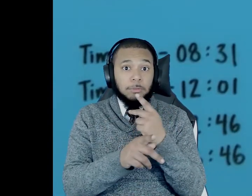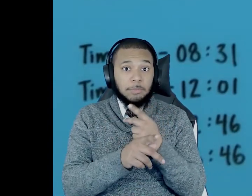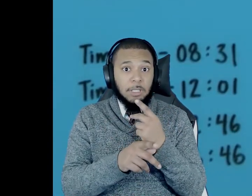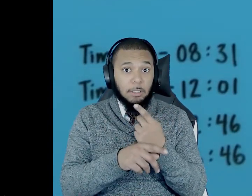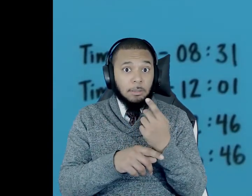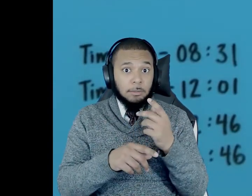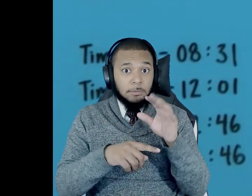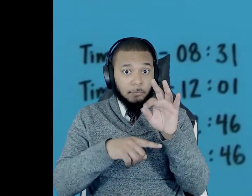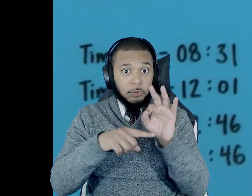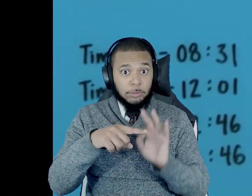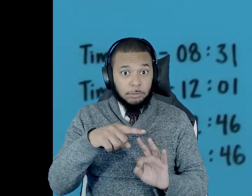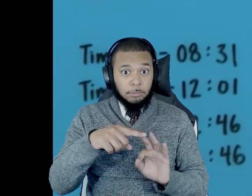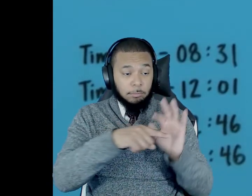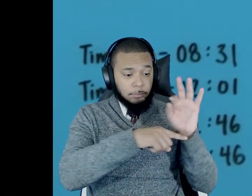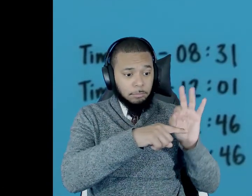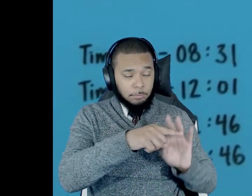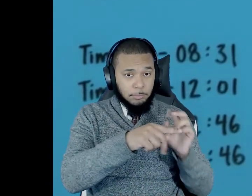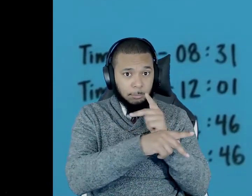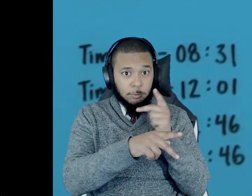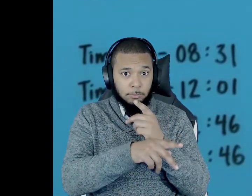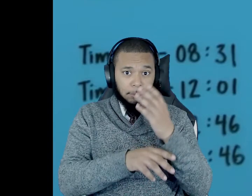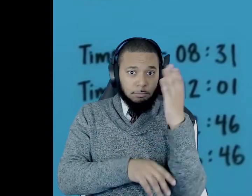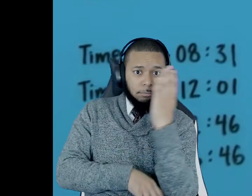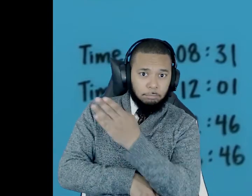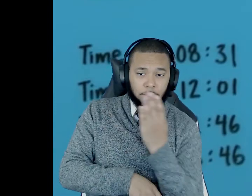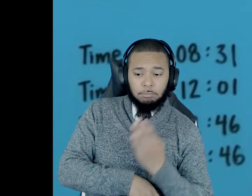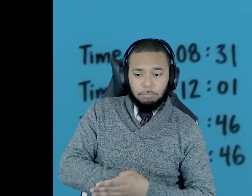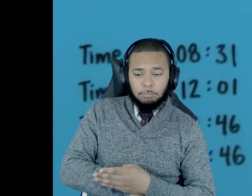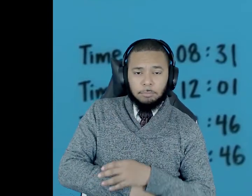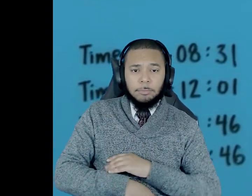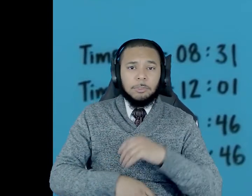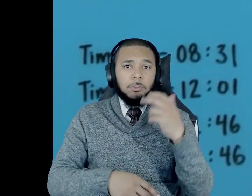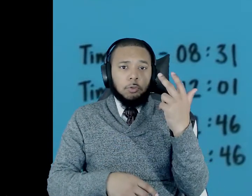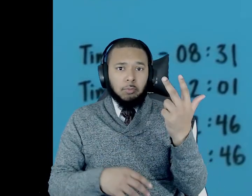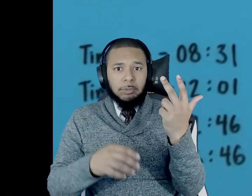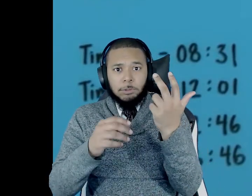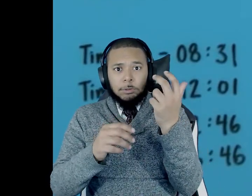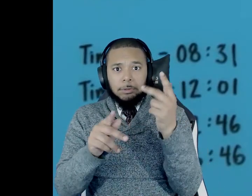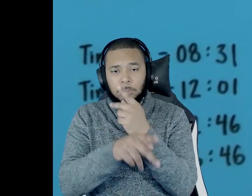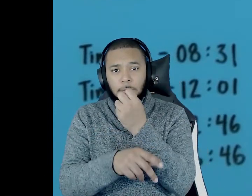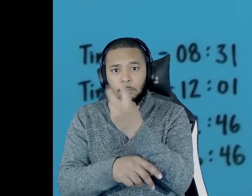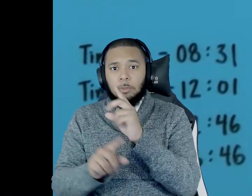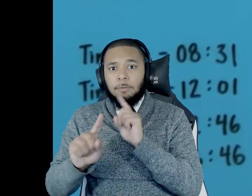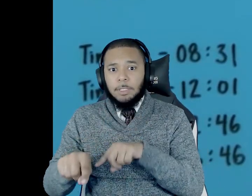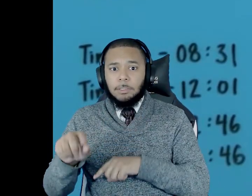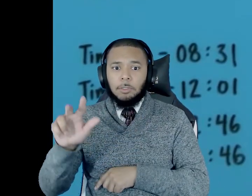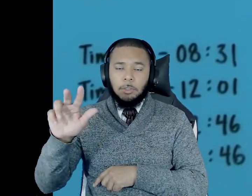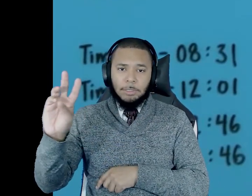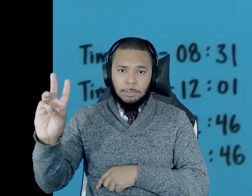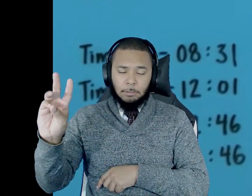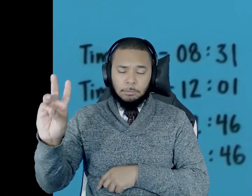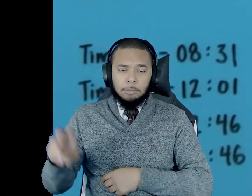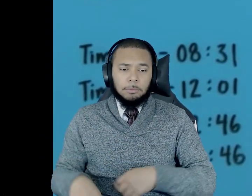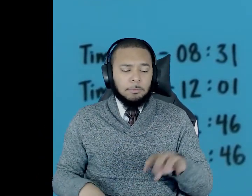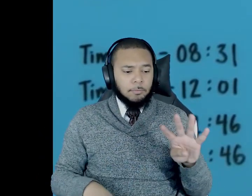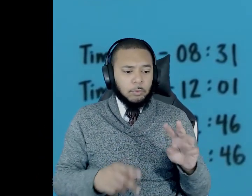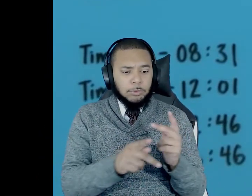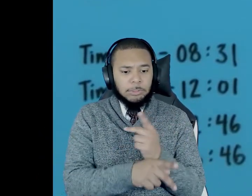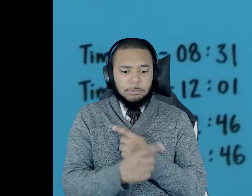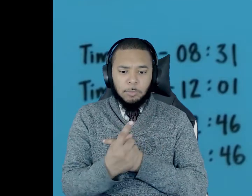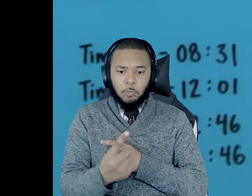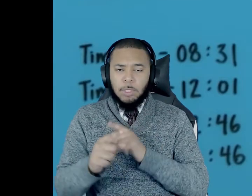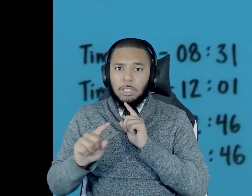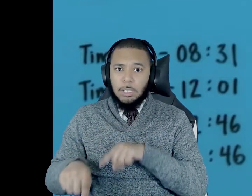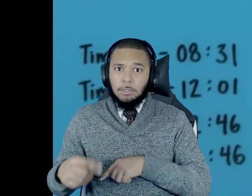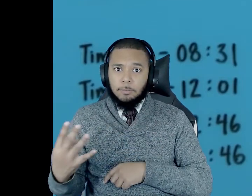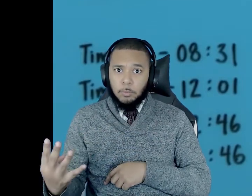here. So we can do 3 times 12, which is 36. 4 times 1, so our